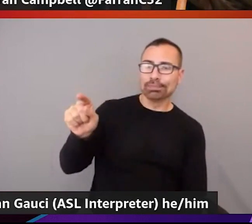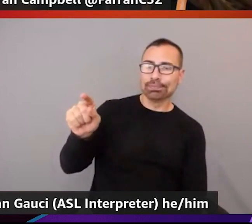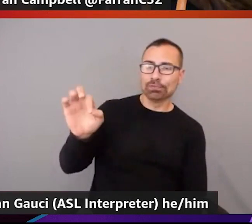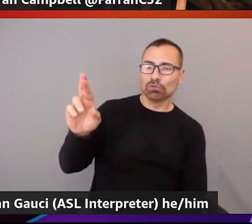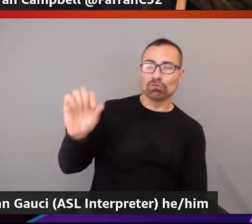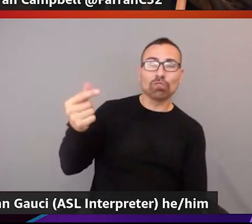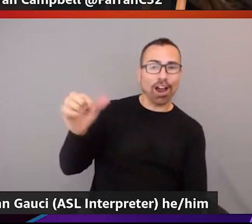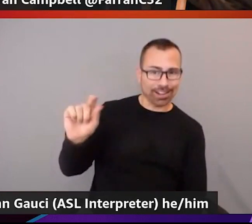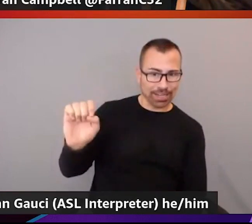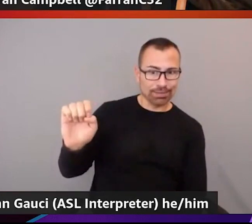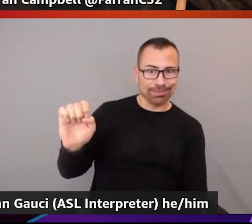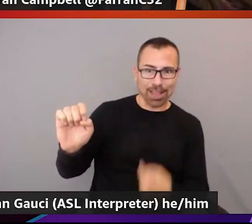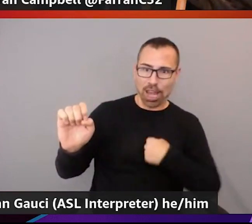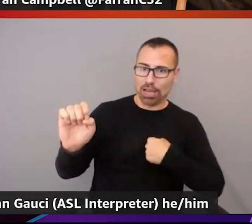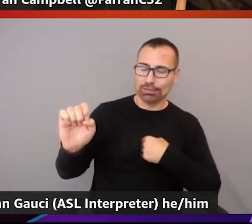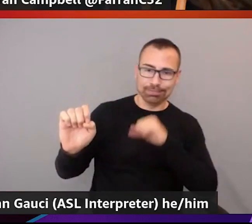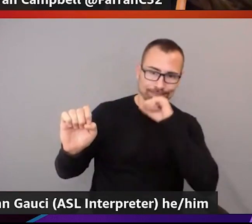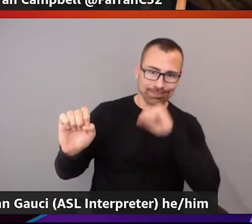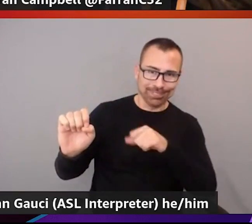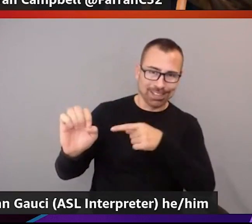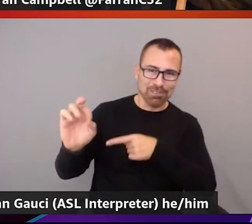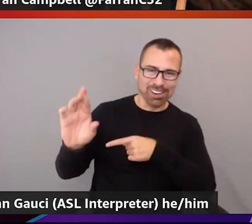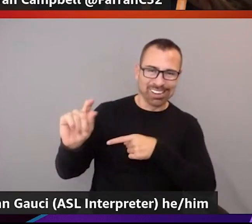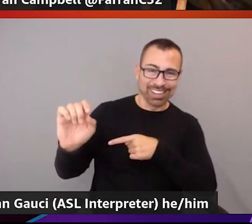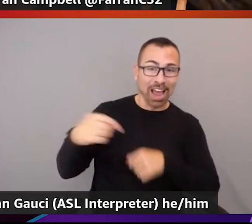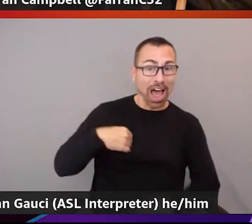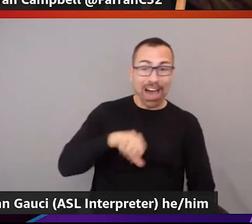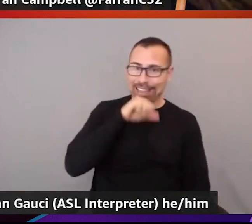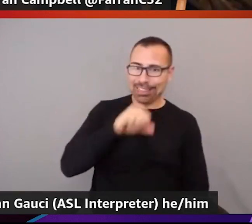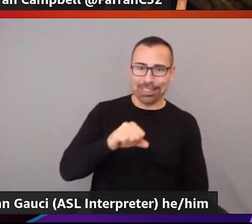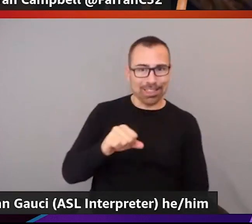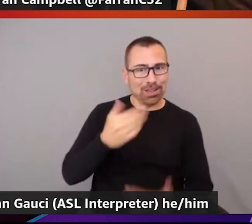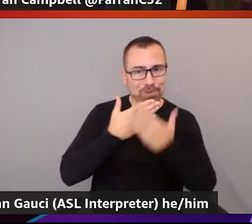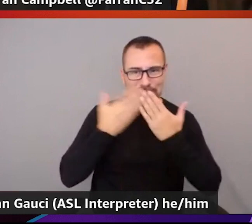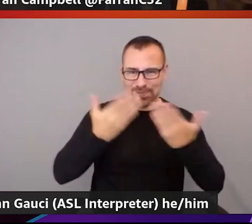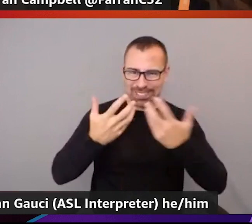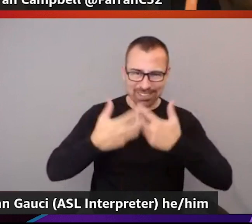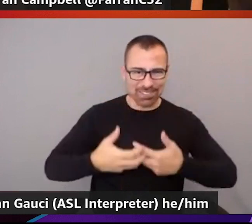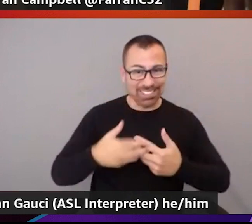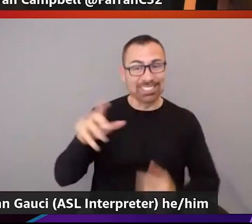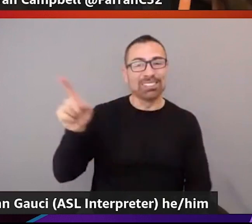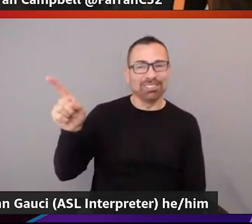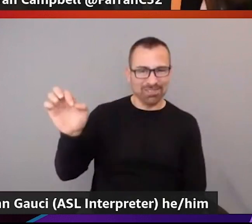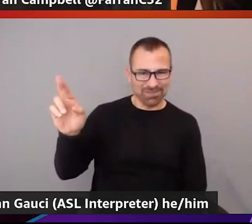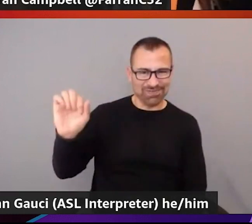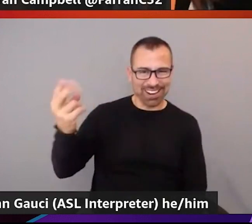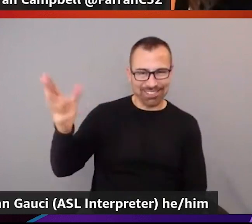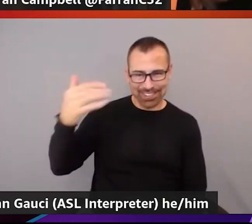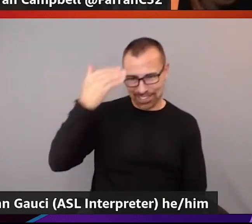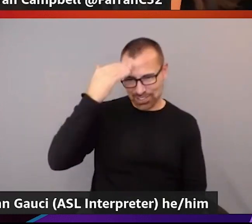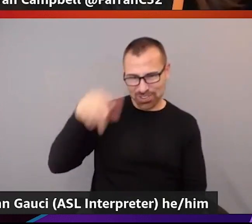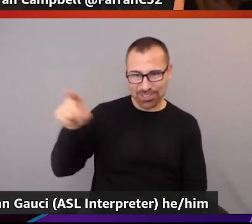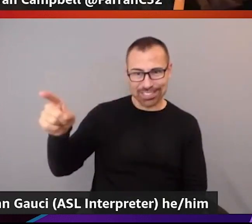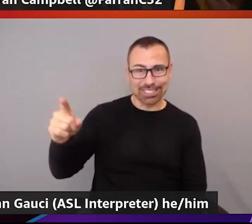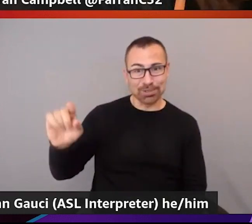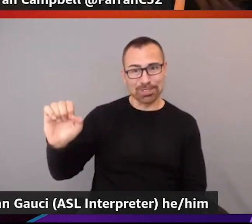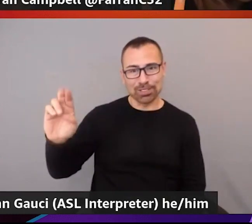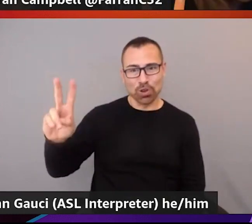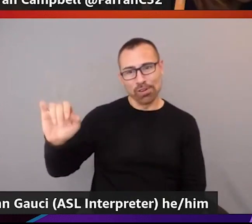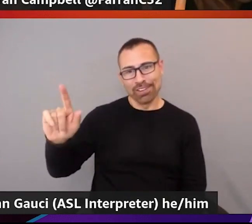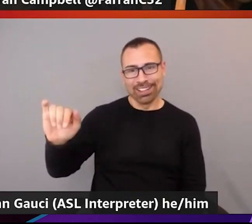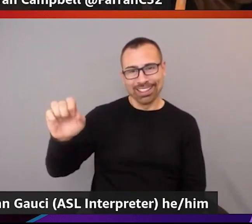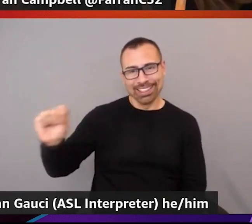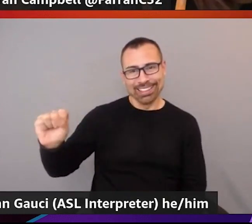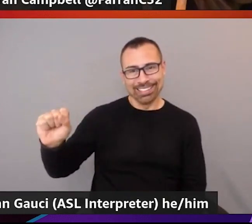well. I love serverless. Farrah knows this about me. I used to work with Farrah when she was a serverless hero, and Chase,